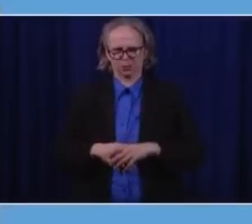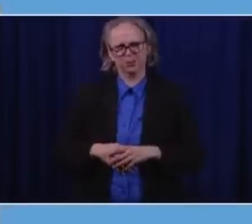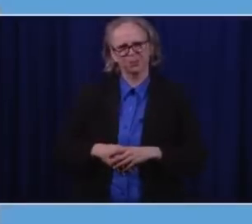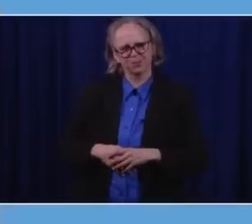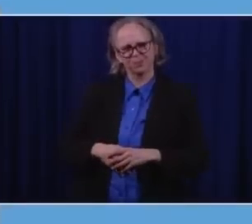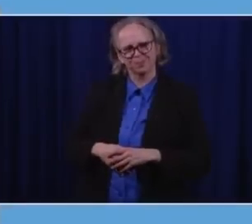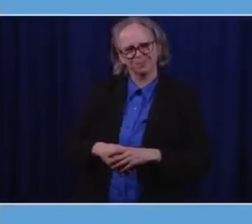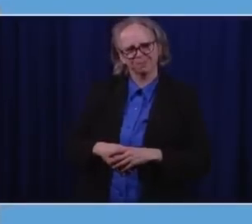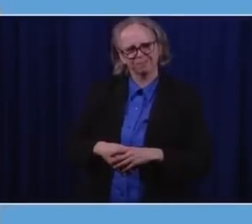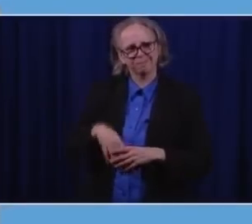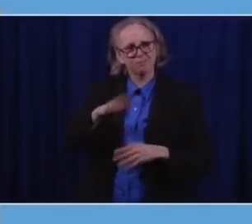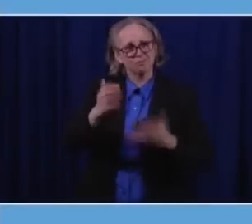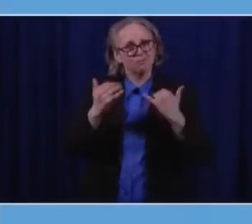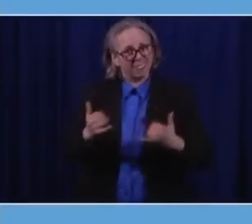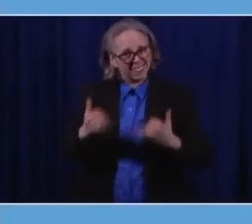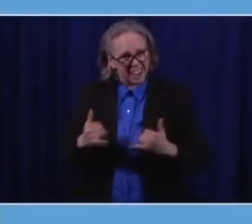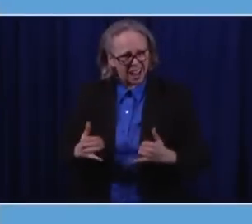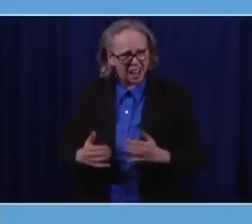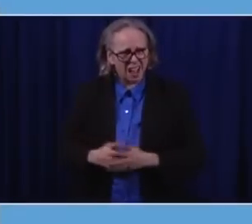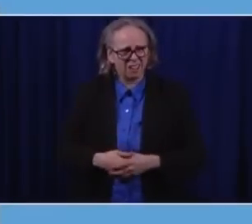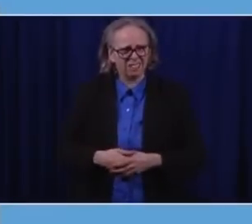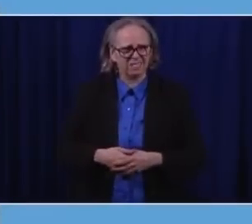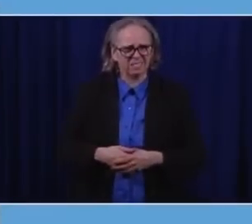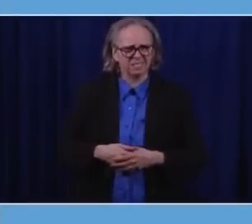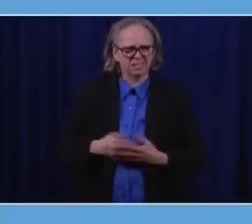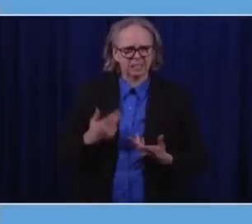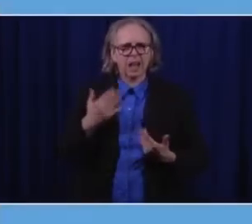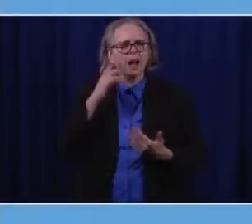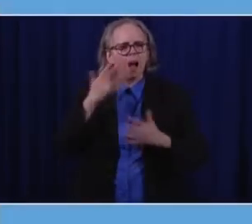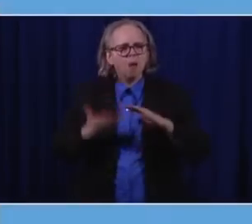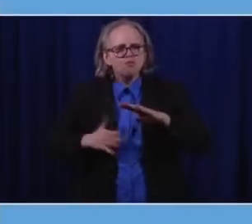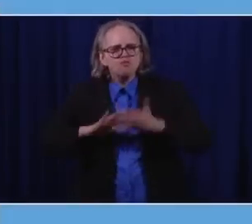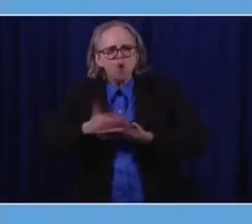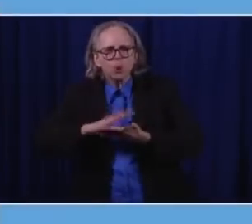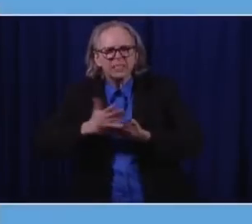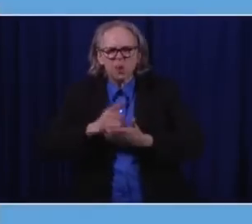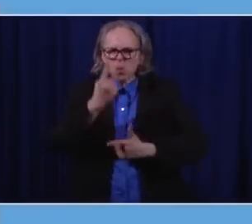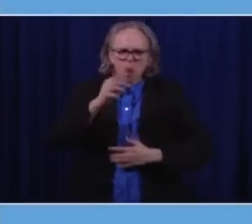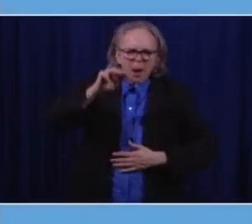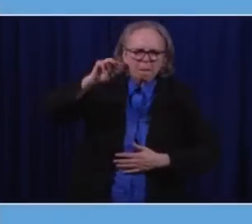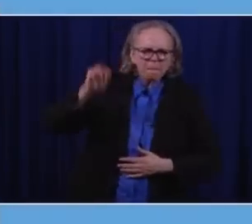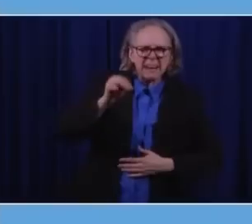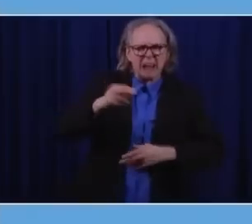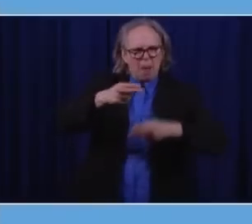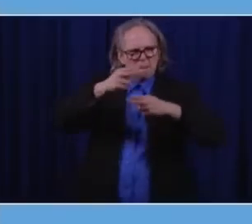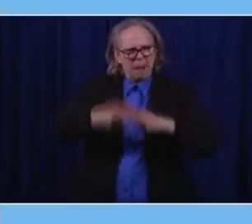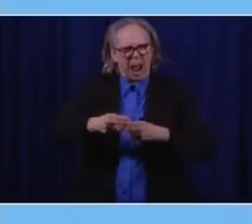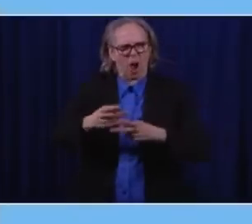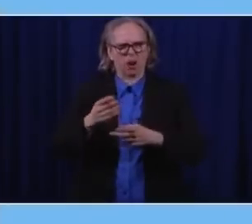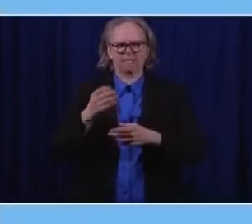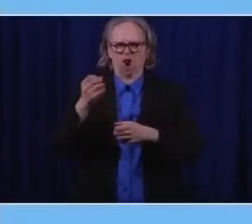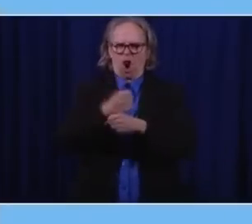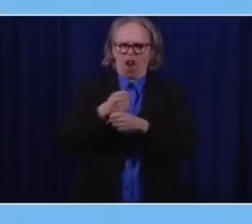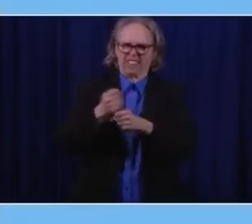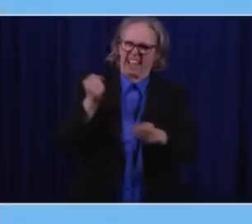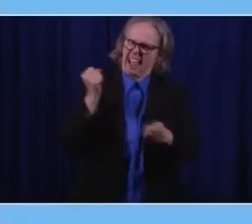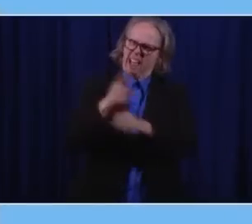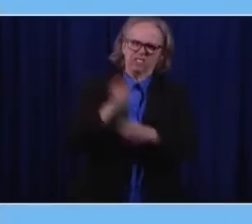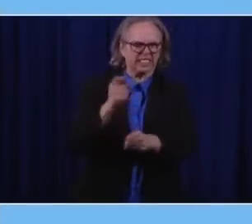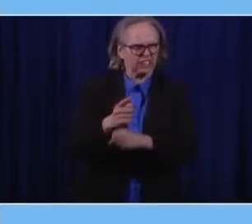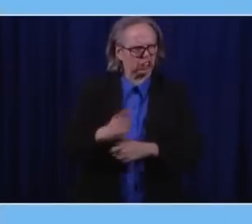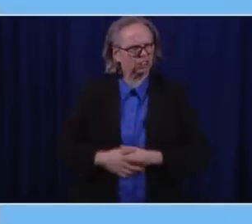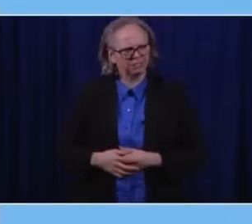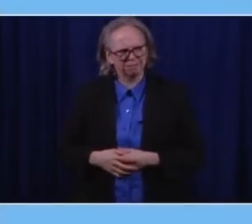Right now, we're roasting about 1 million pounds a year, and some of these communities will buy, 1, 2, or